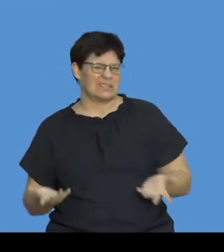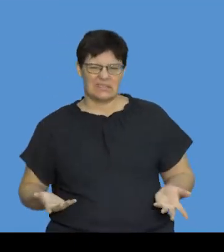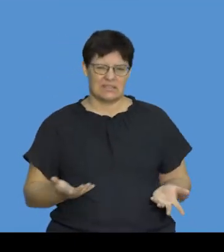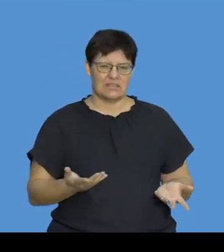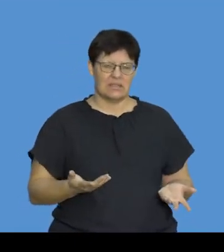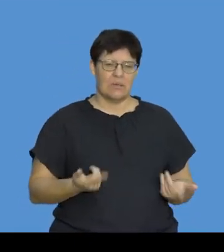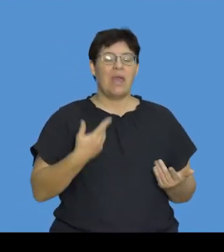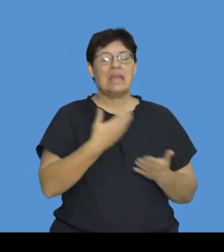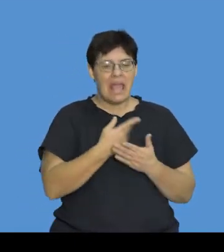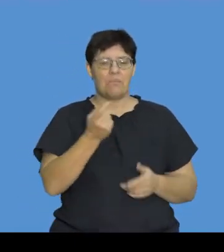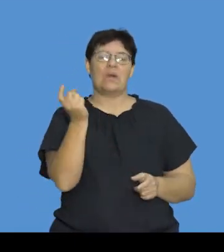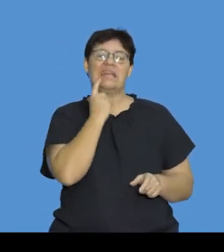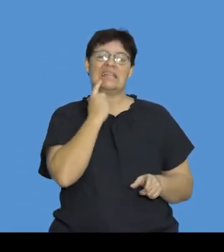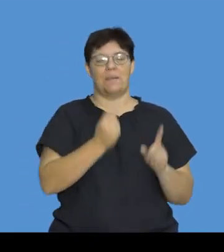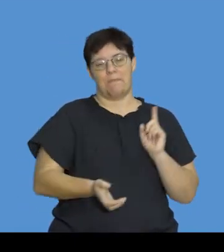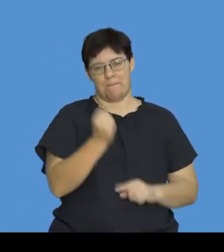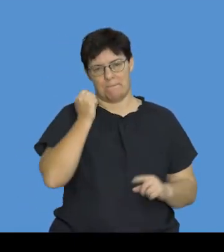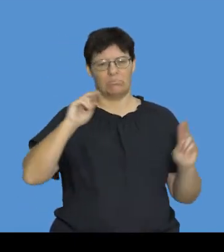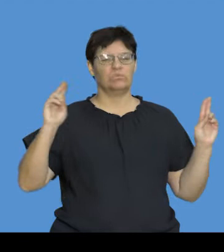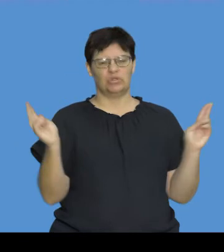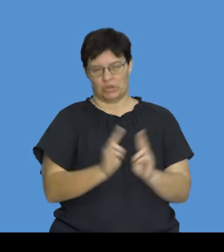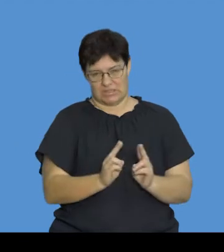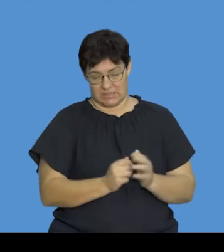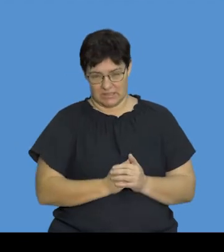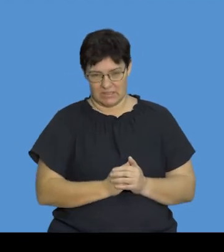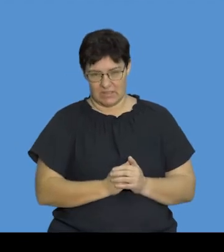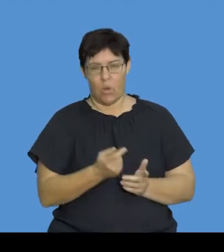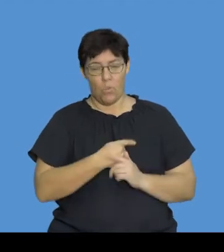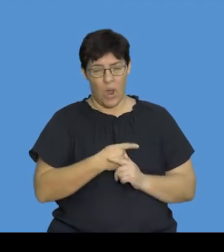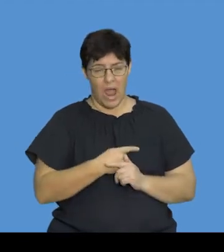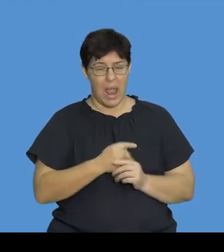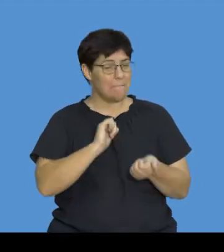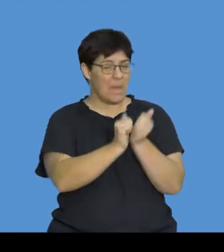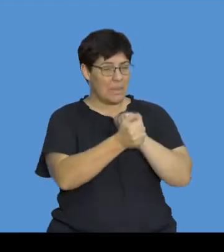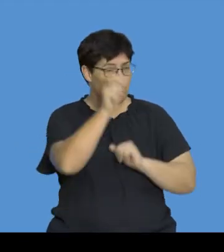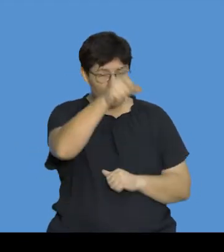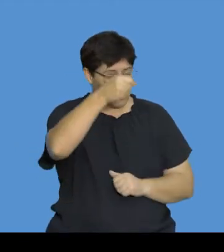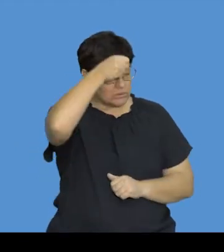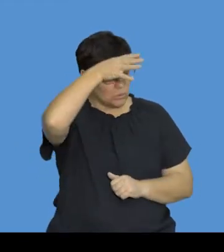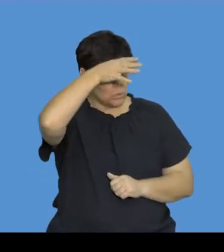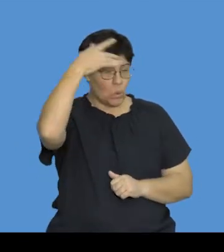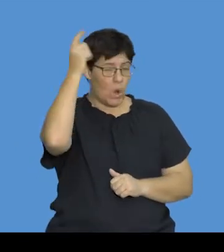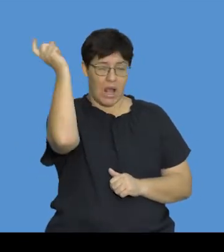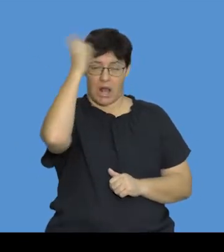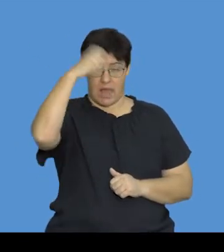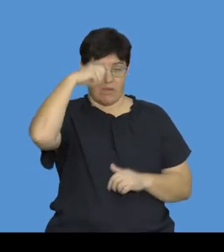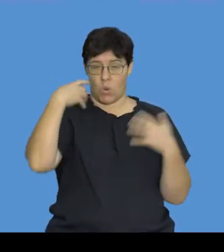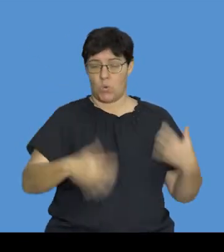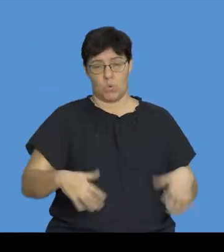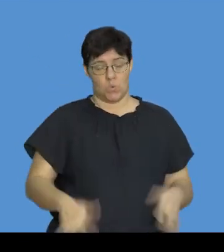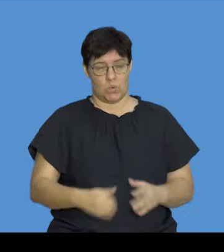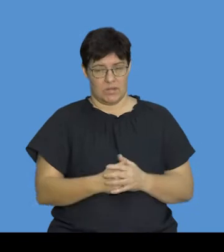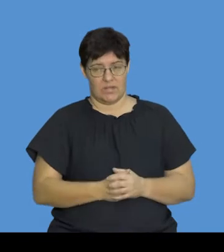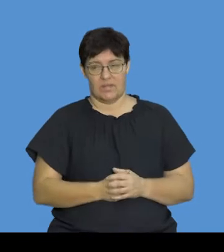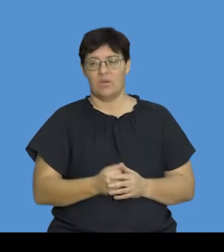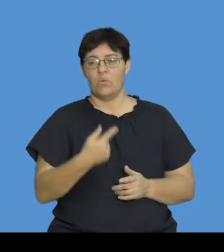then find a way that is short, because remember, we are very smart people, mathematicians, I mean, we know what we are doing. So